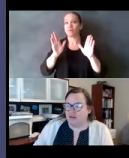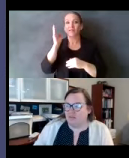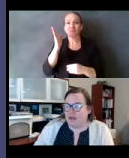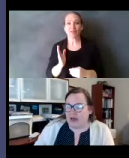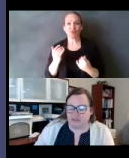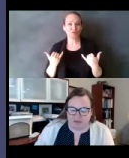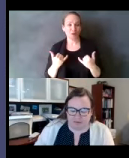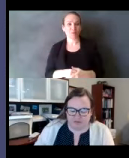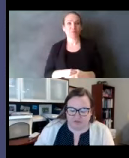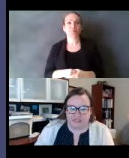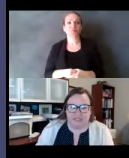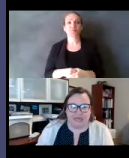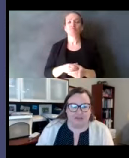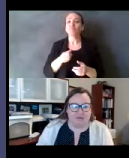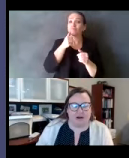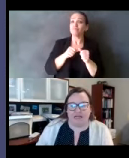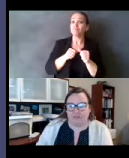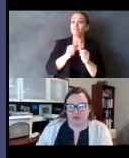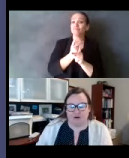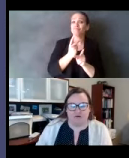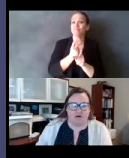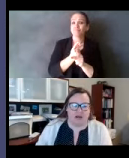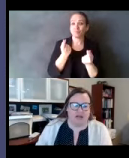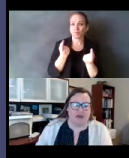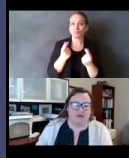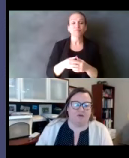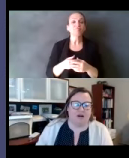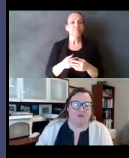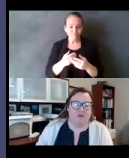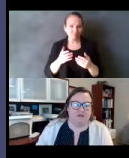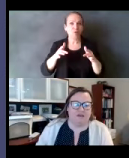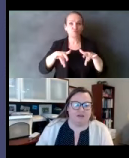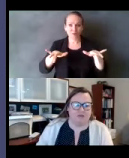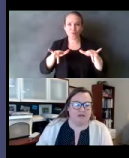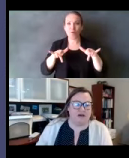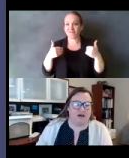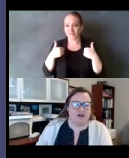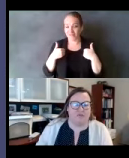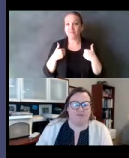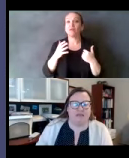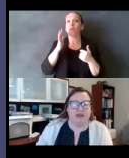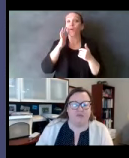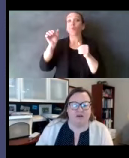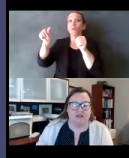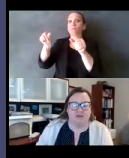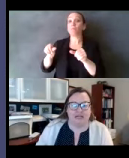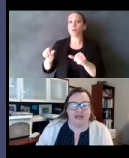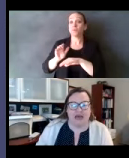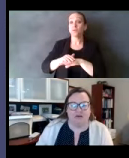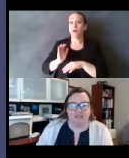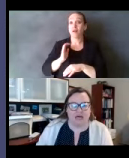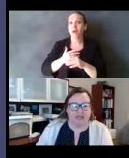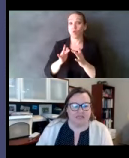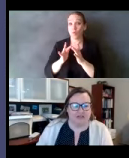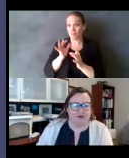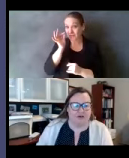So a little bit of housekeeping for today. The webinar is being recorded. That recording will be available on our website, and we'll also send